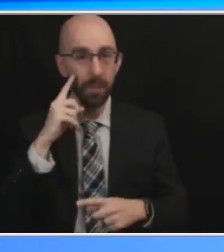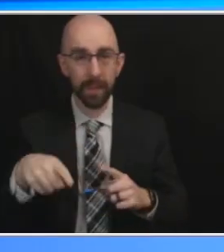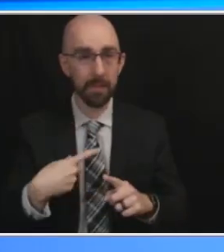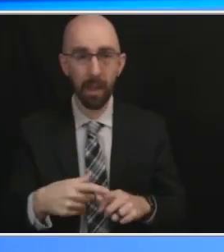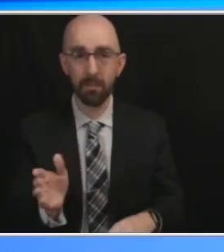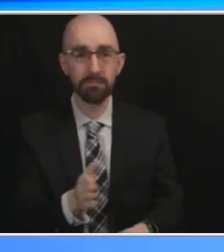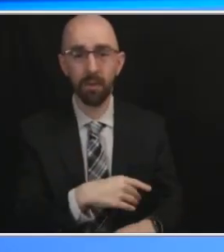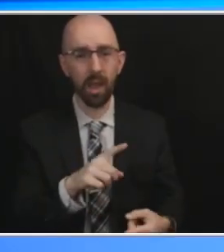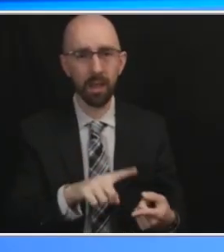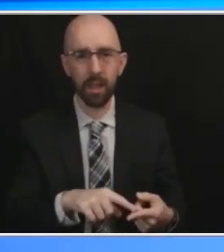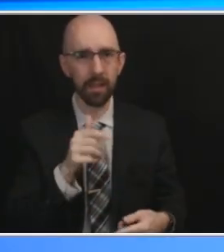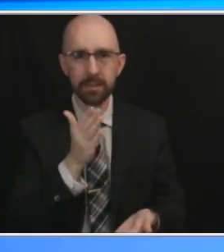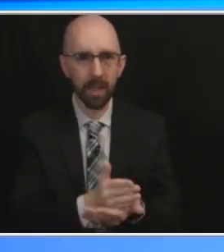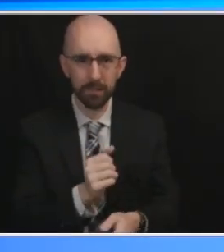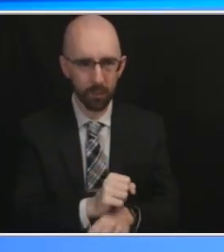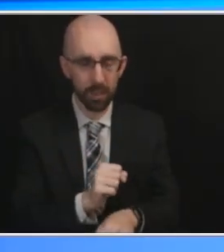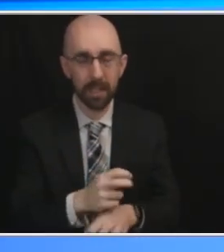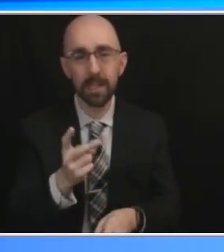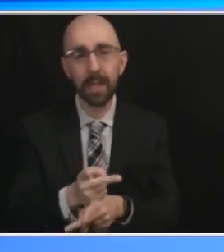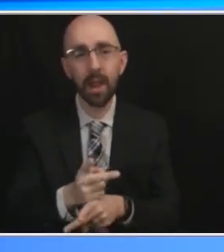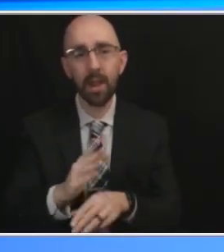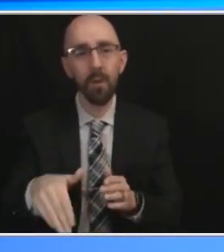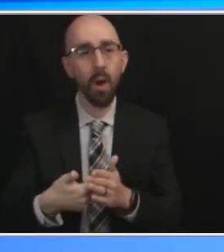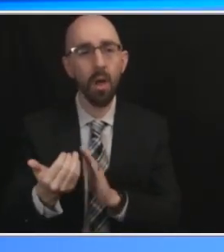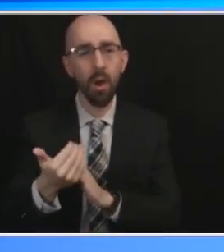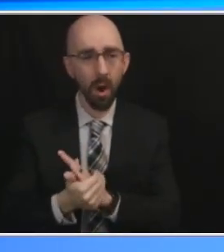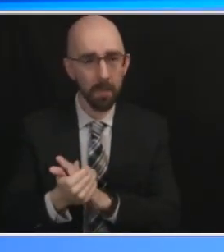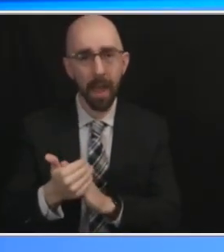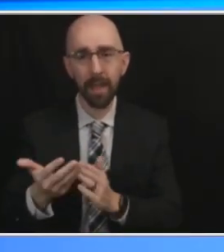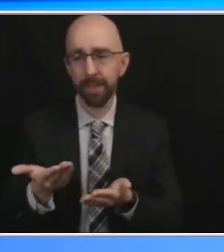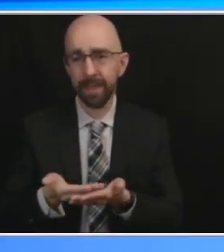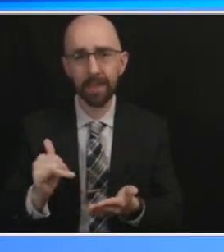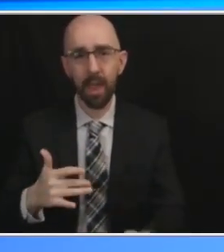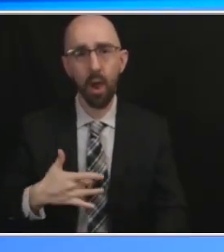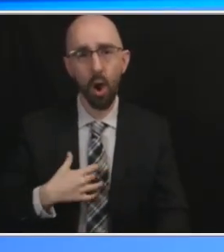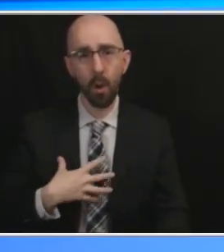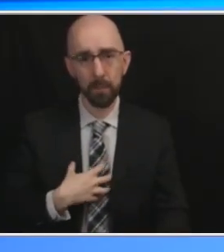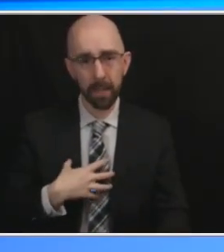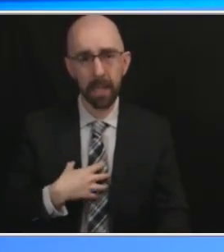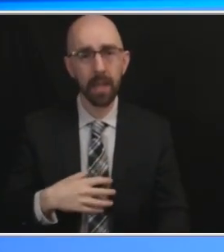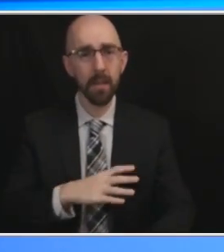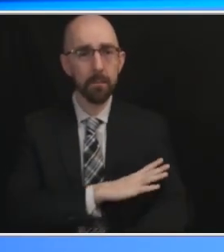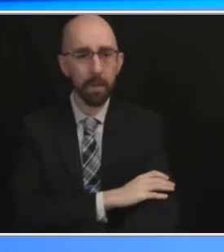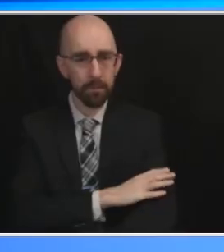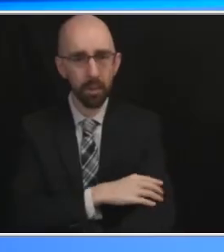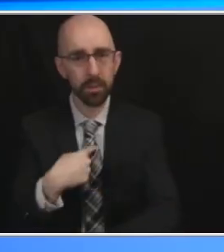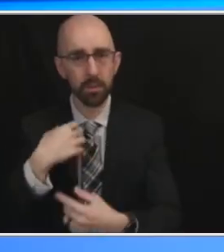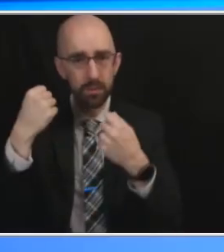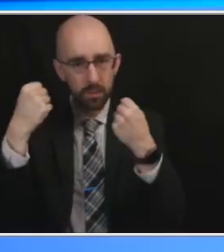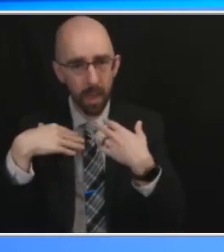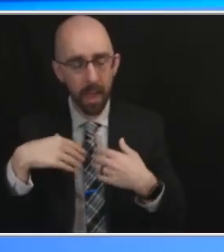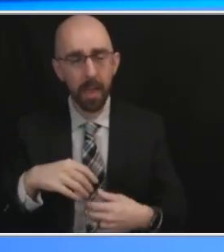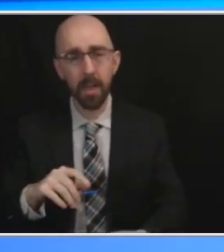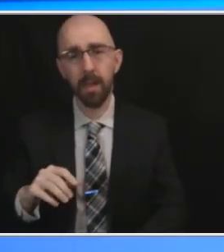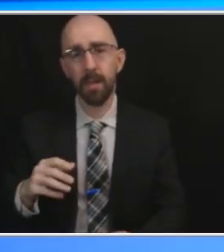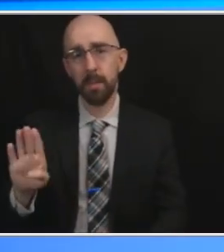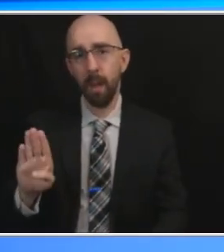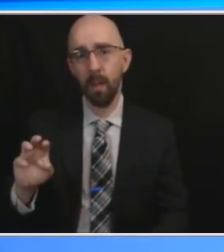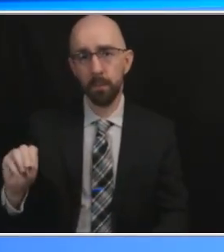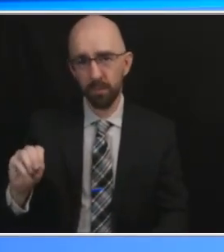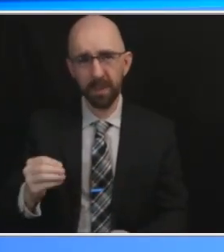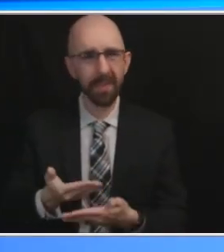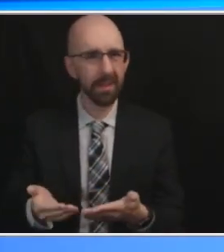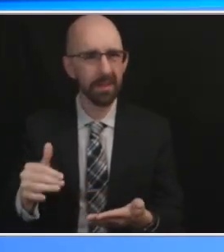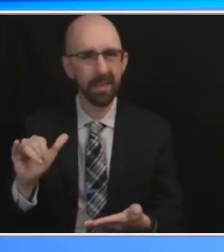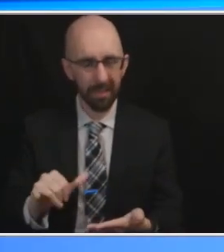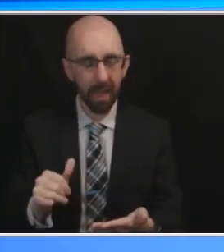of all these autonomic processes, how our heart beats, what our blood pressure is, whether we sweat or not, or our bowels move, and things like that. And so, when that's